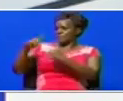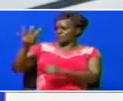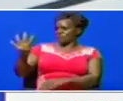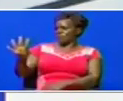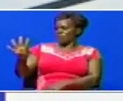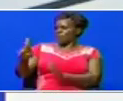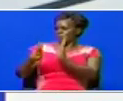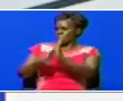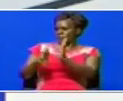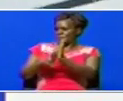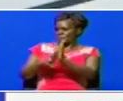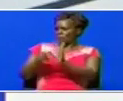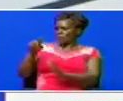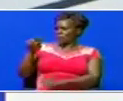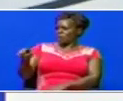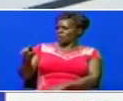1,164, representing